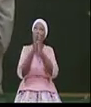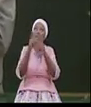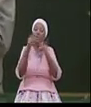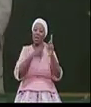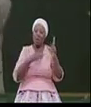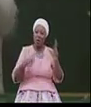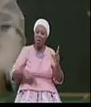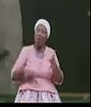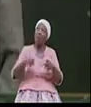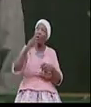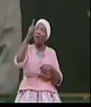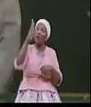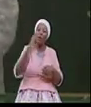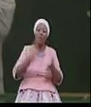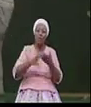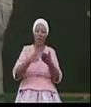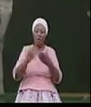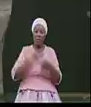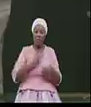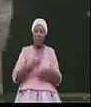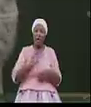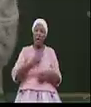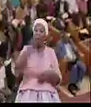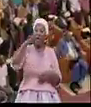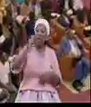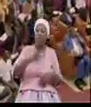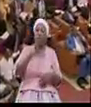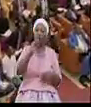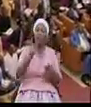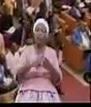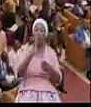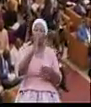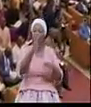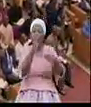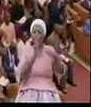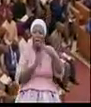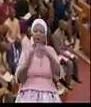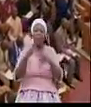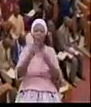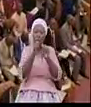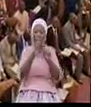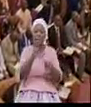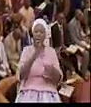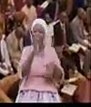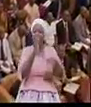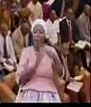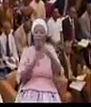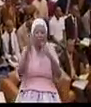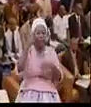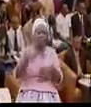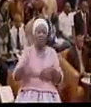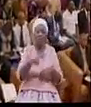He forgives us. Our mandate is to be meek. Blessed are the meek, for they shall